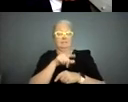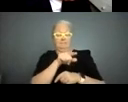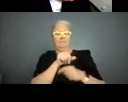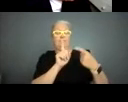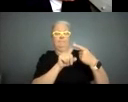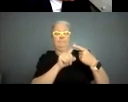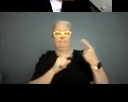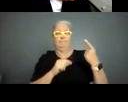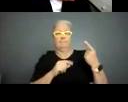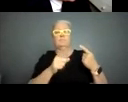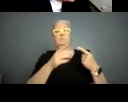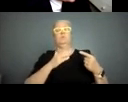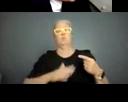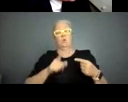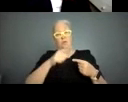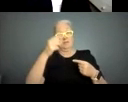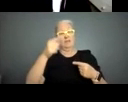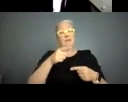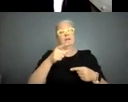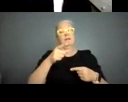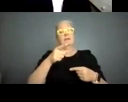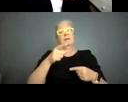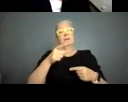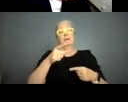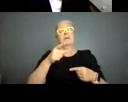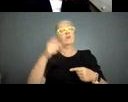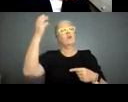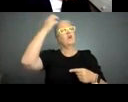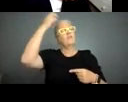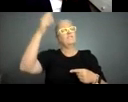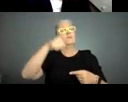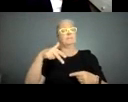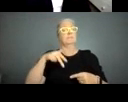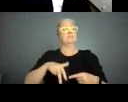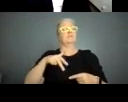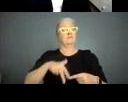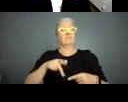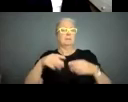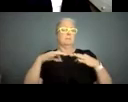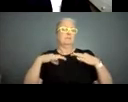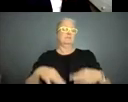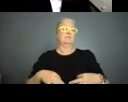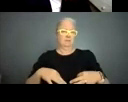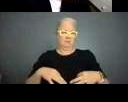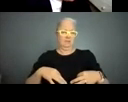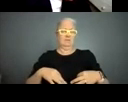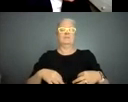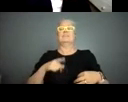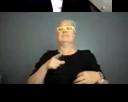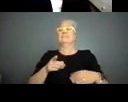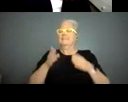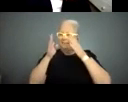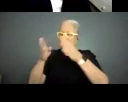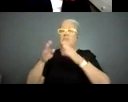one ministry for all children's education, not that disabled children are under the Ministry of Social Protection. That means that they're not